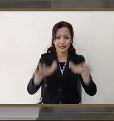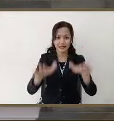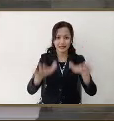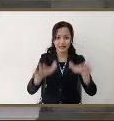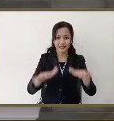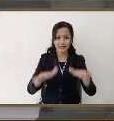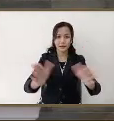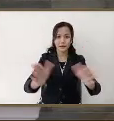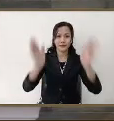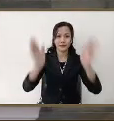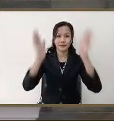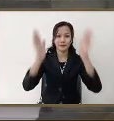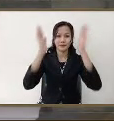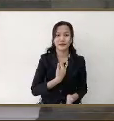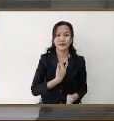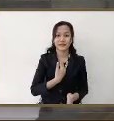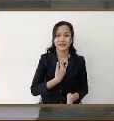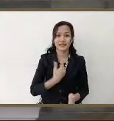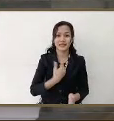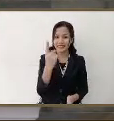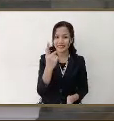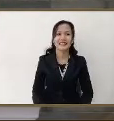last time na tayo po ay